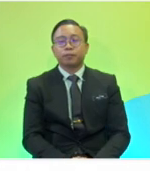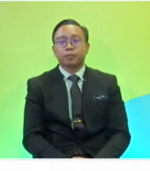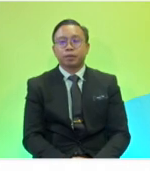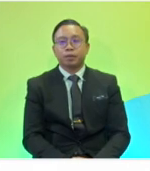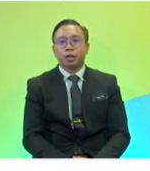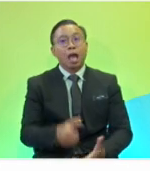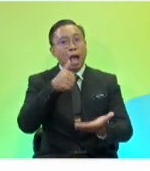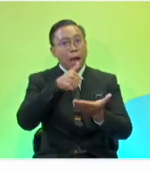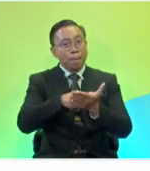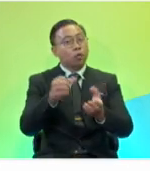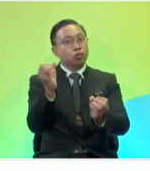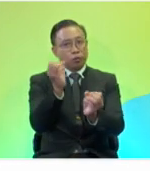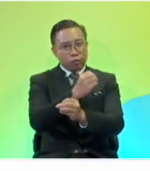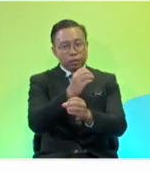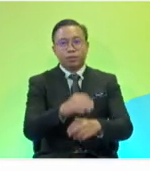a post office.